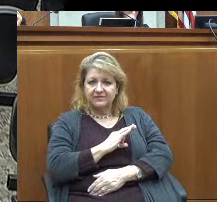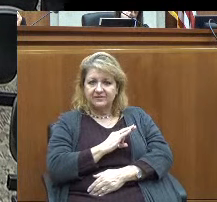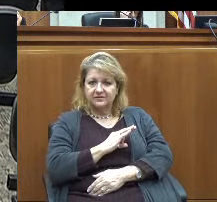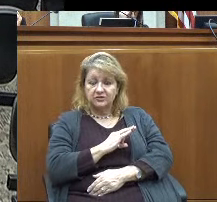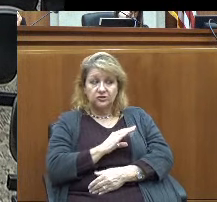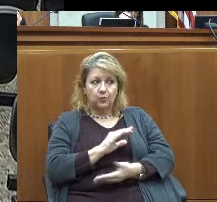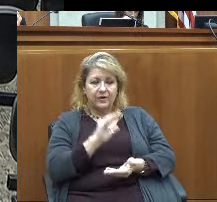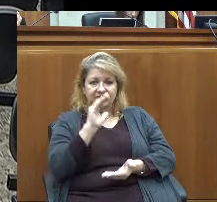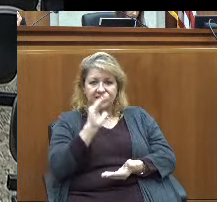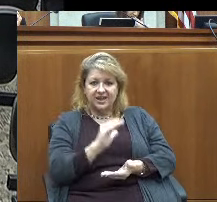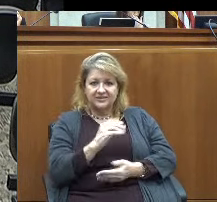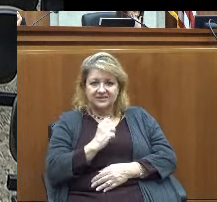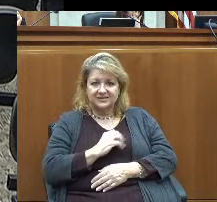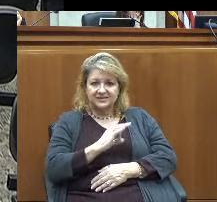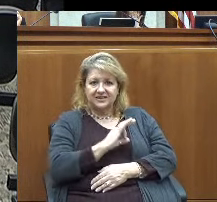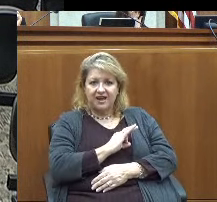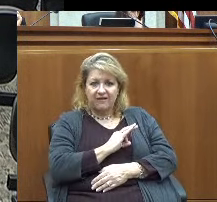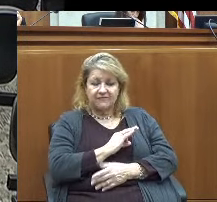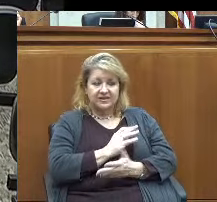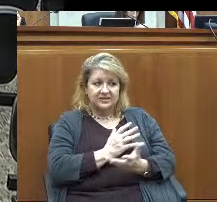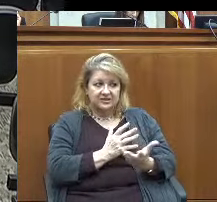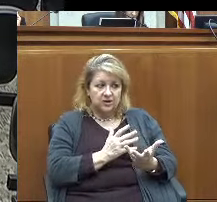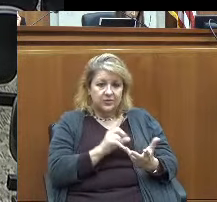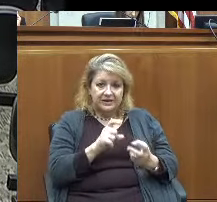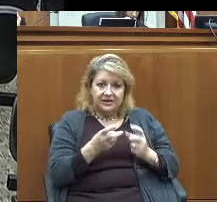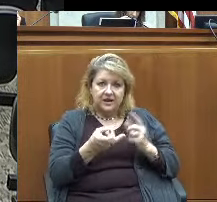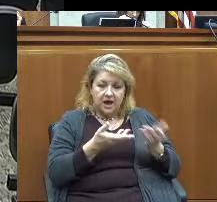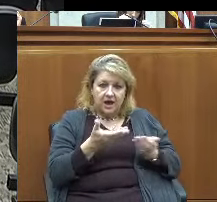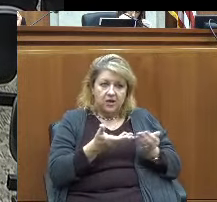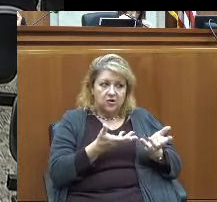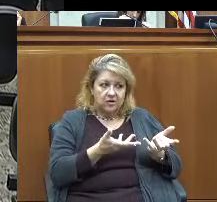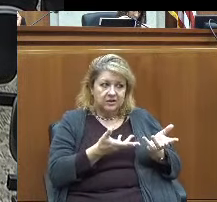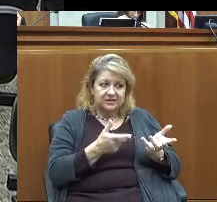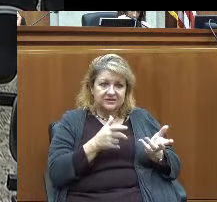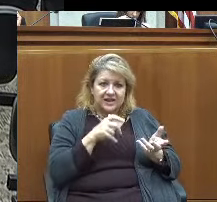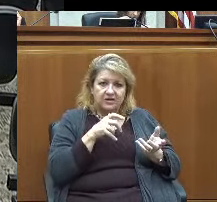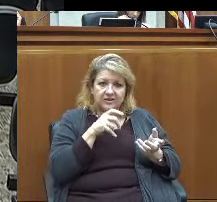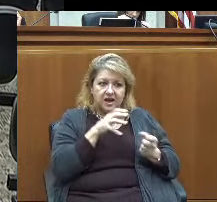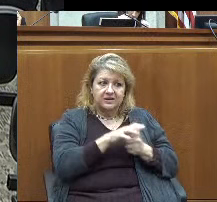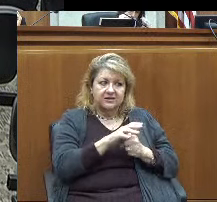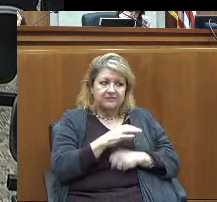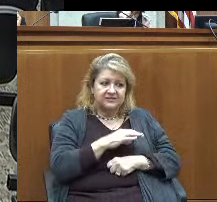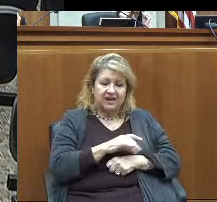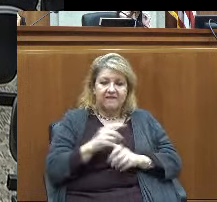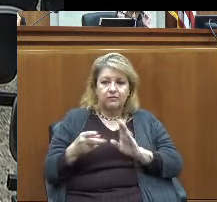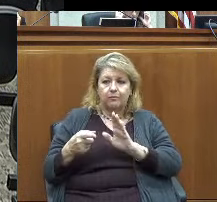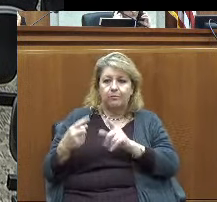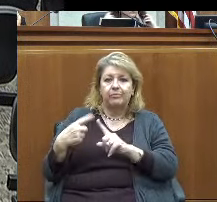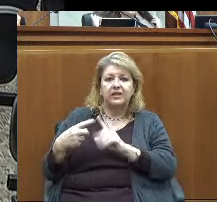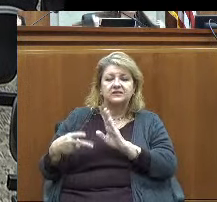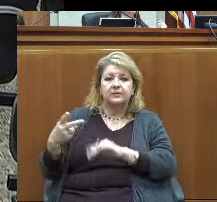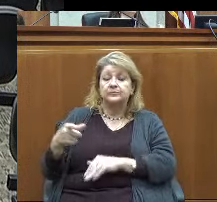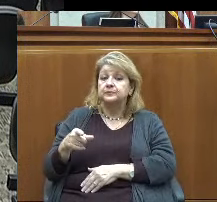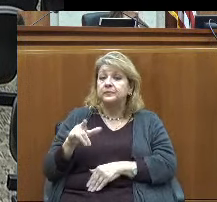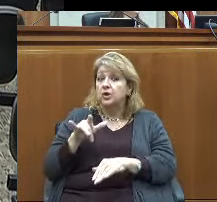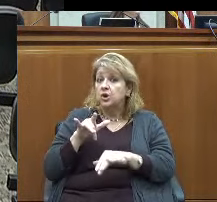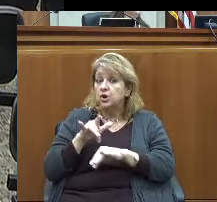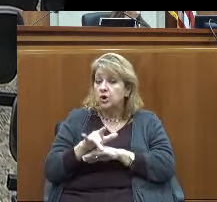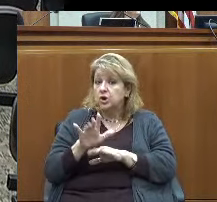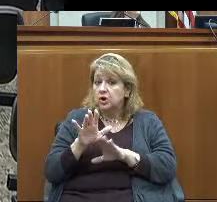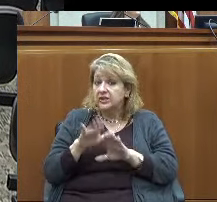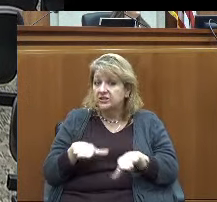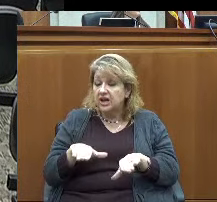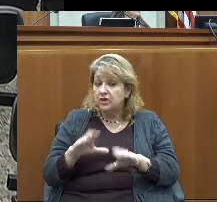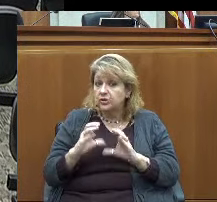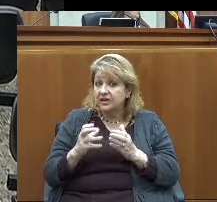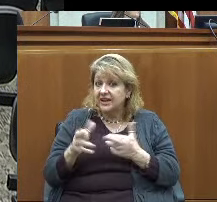think we're going to work our way out of it fairly soon. And even the early childhood, that's not delaying teachers from getting into the early childhood